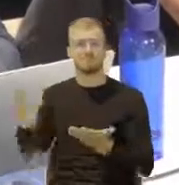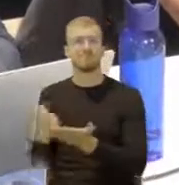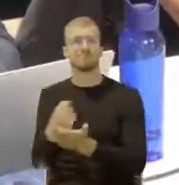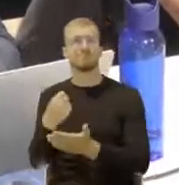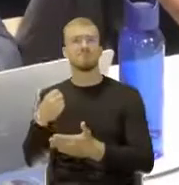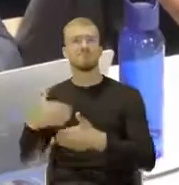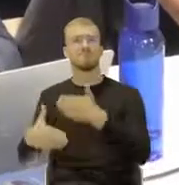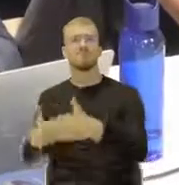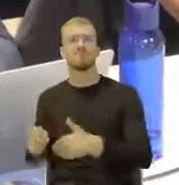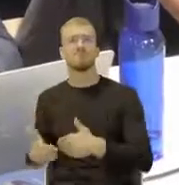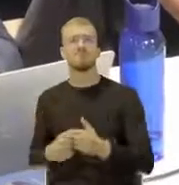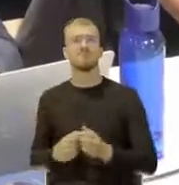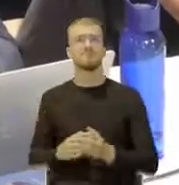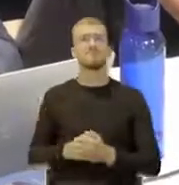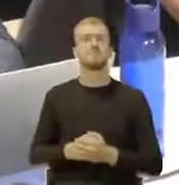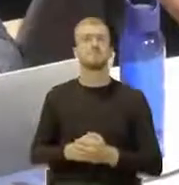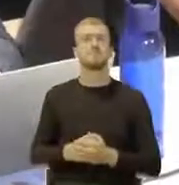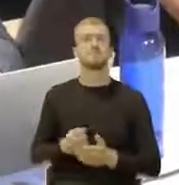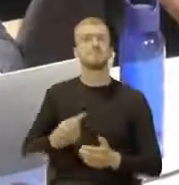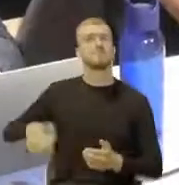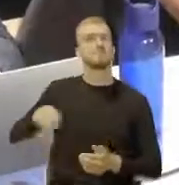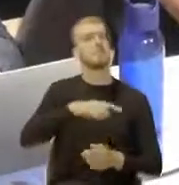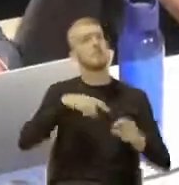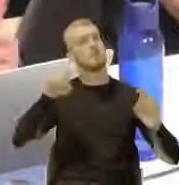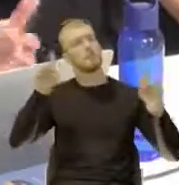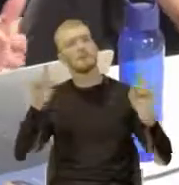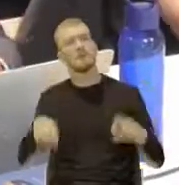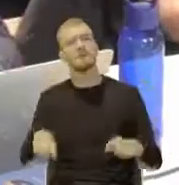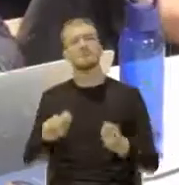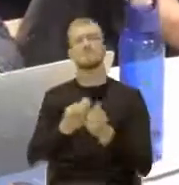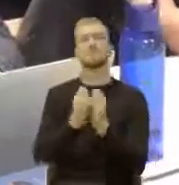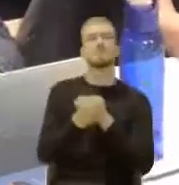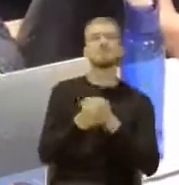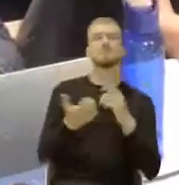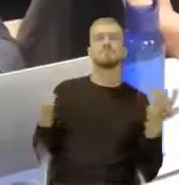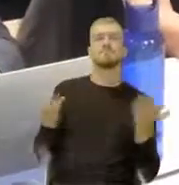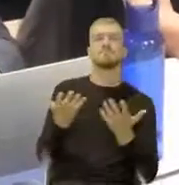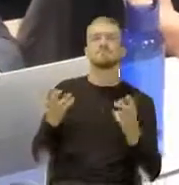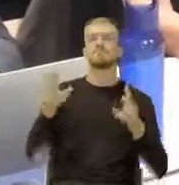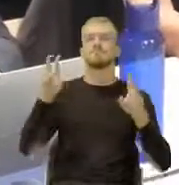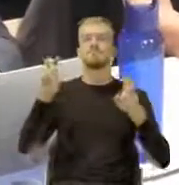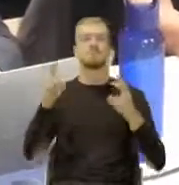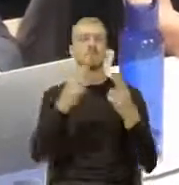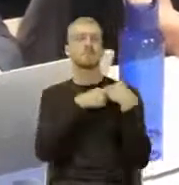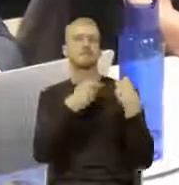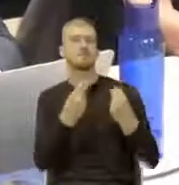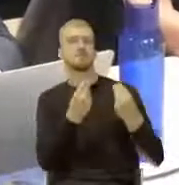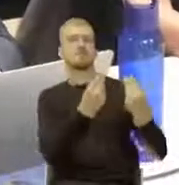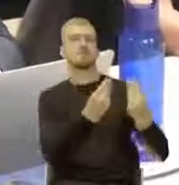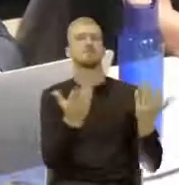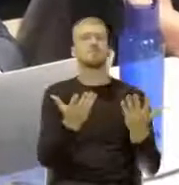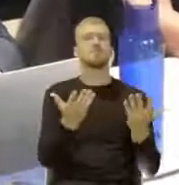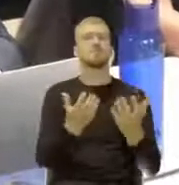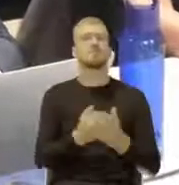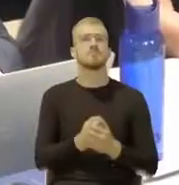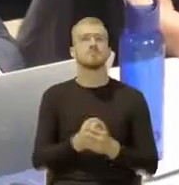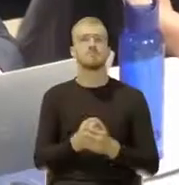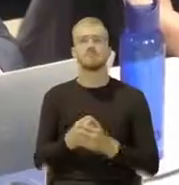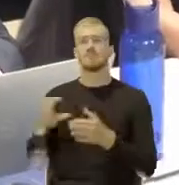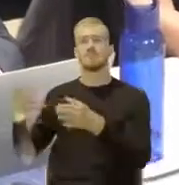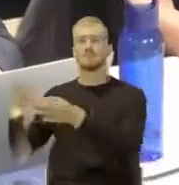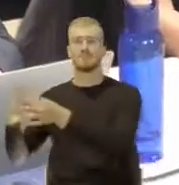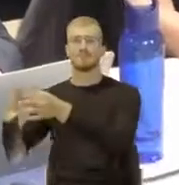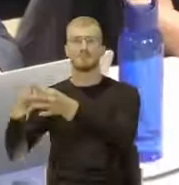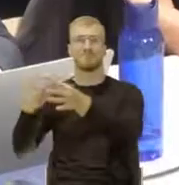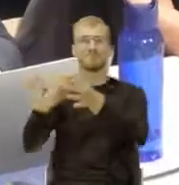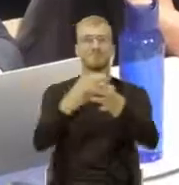international partners, and donors to ensure that a seat at the local table, as I think we've described earlier, really should be about nothing